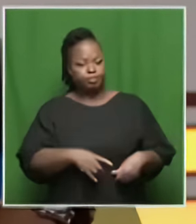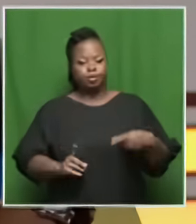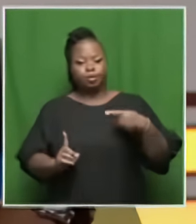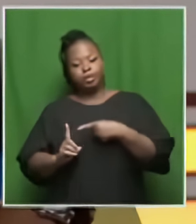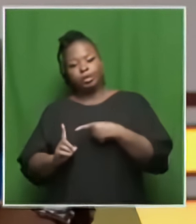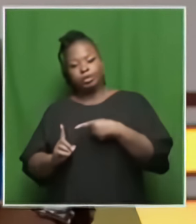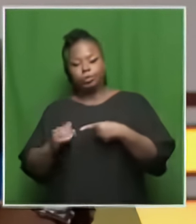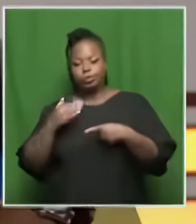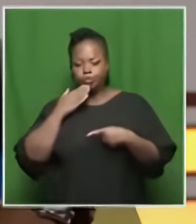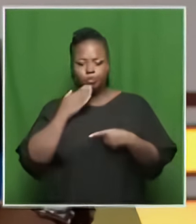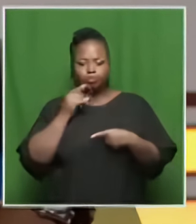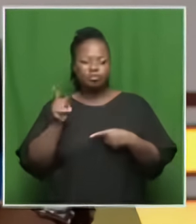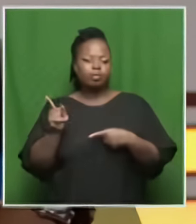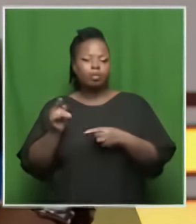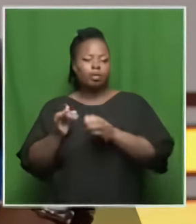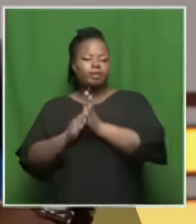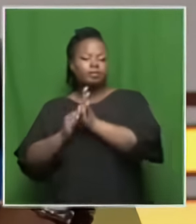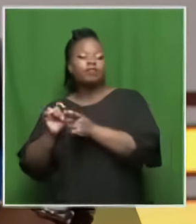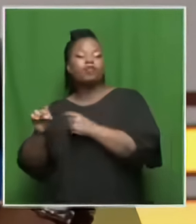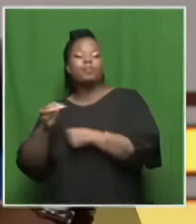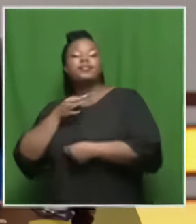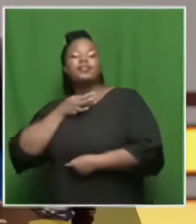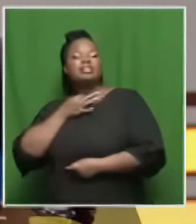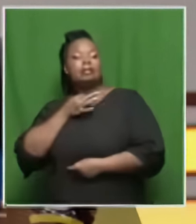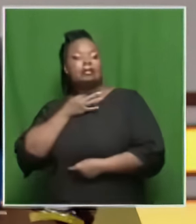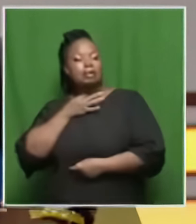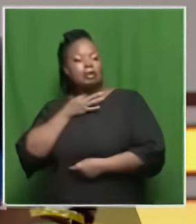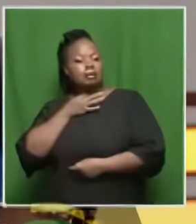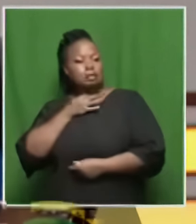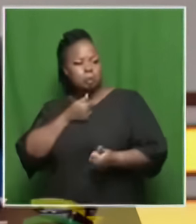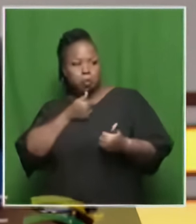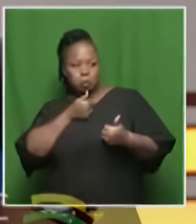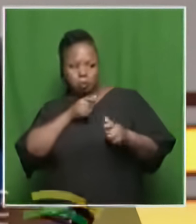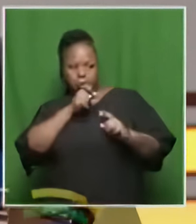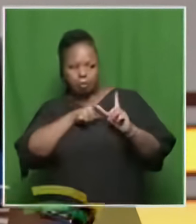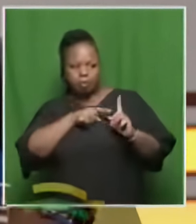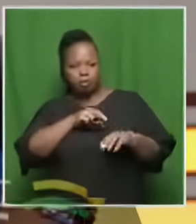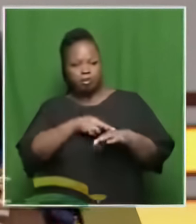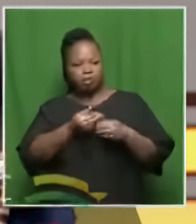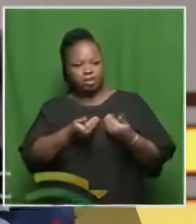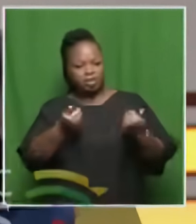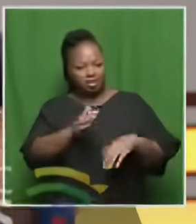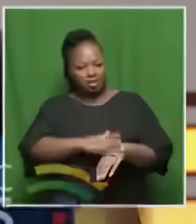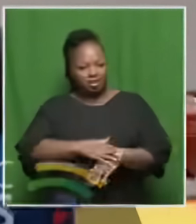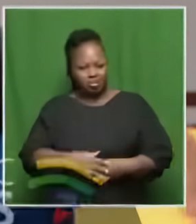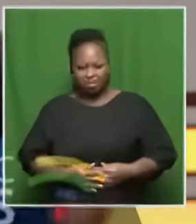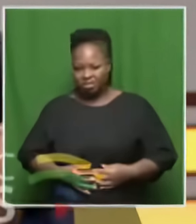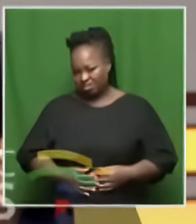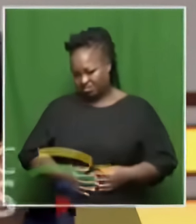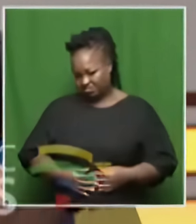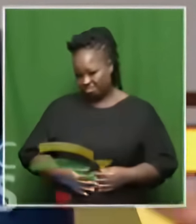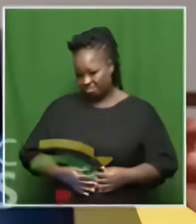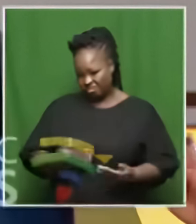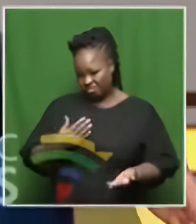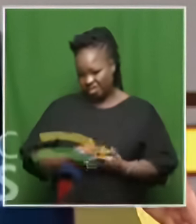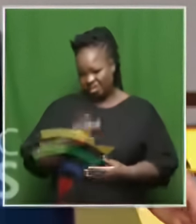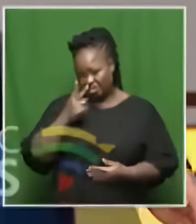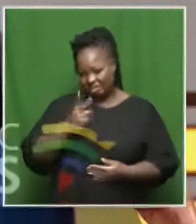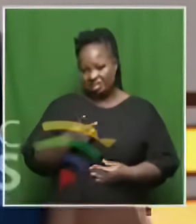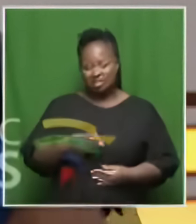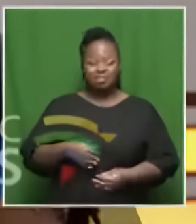by an alleged spy from Britain as one of the good people during apartheid. So you can see this date